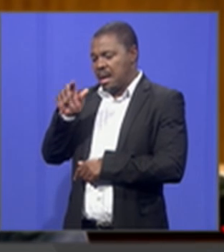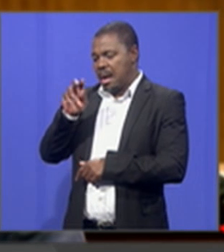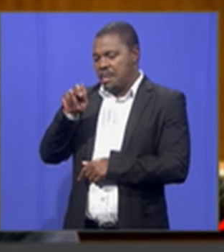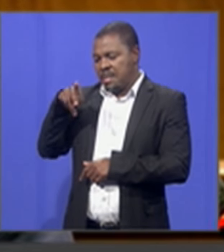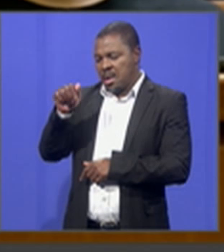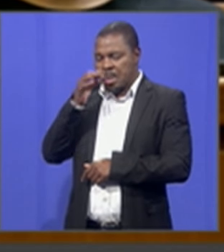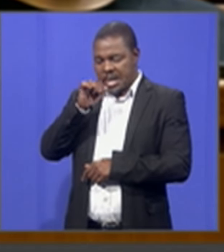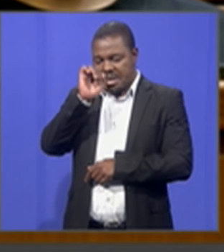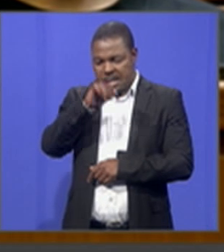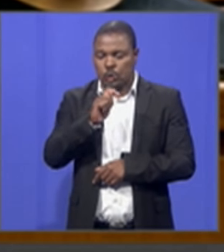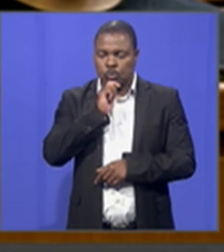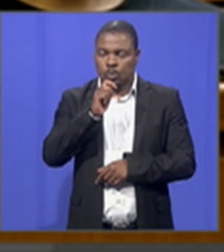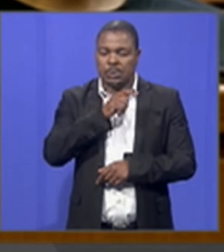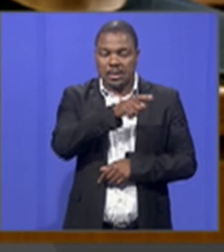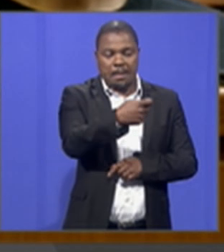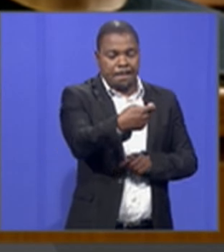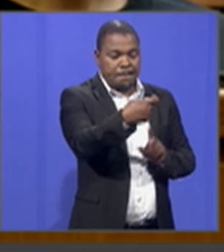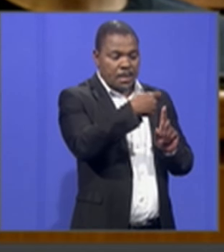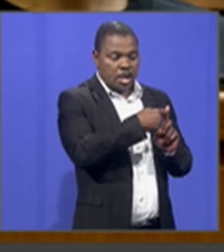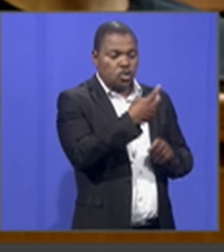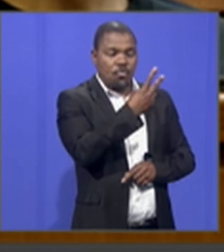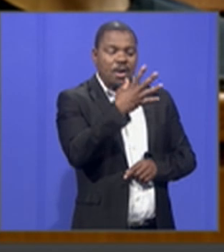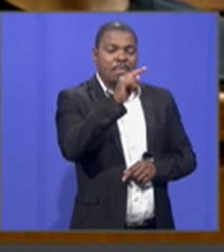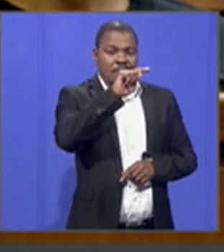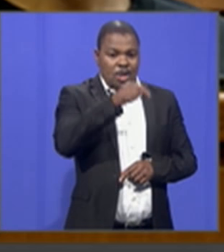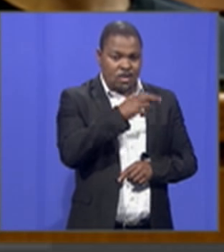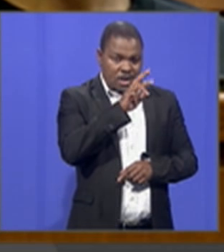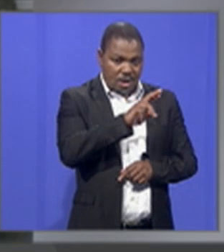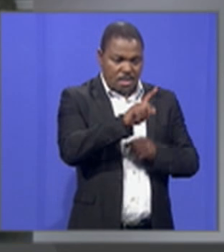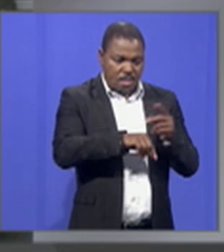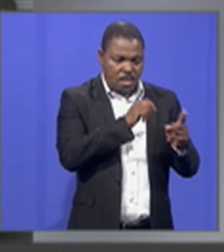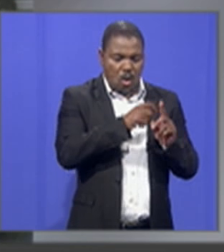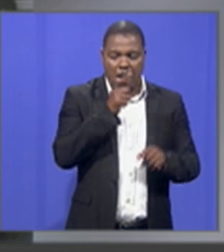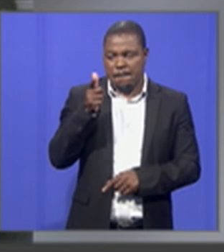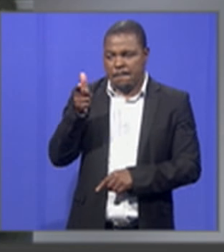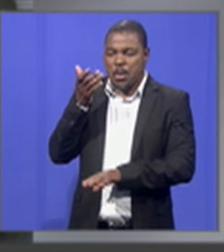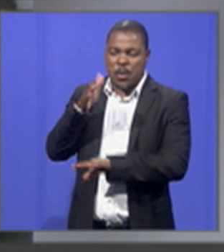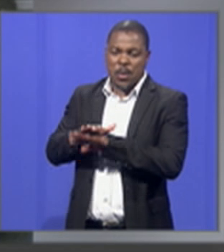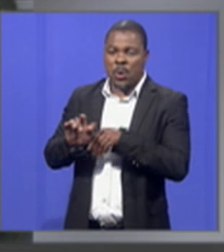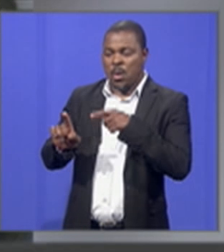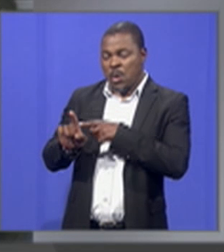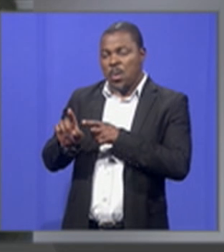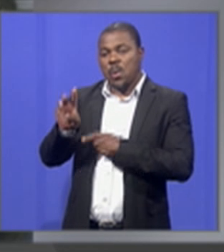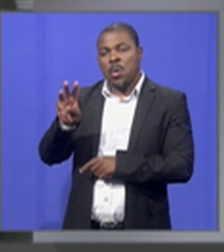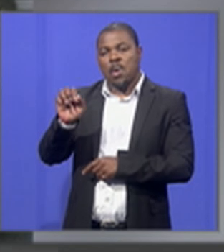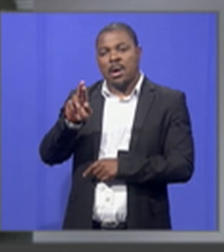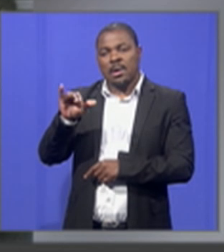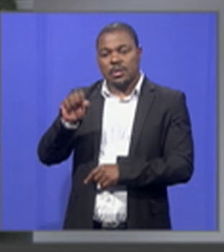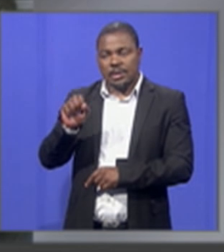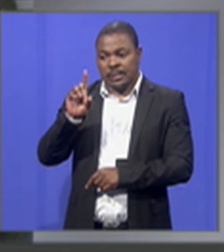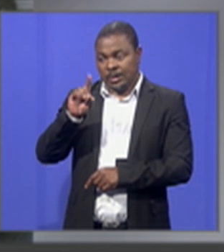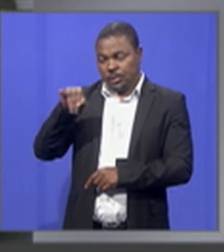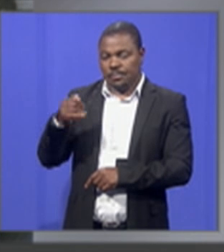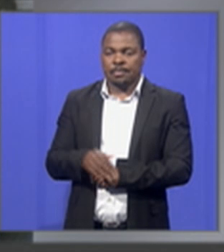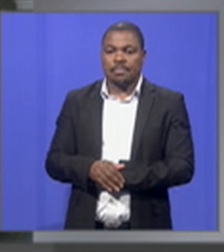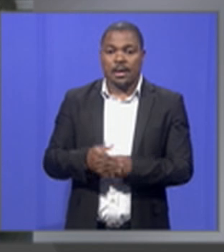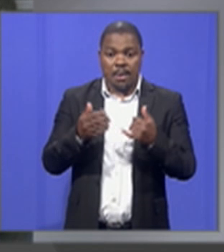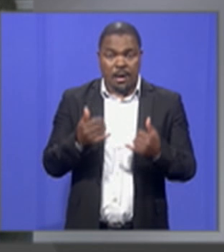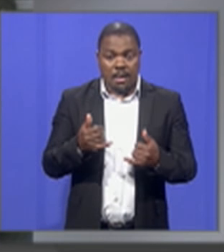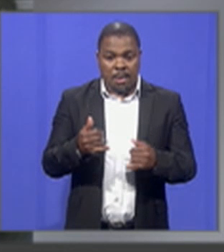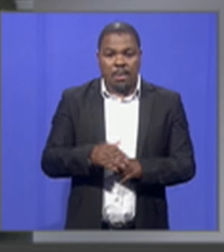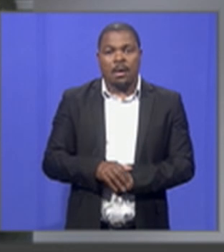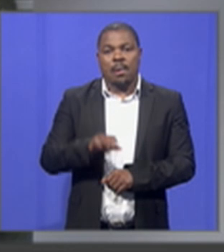gore o lefile dikete tše 25 tša diranta go bolaya DJ Waras. Di sa le bjalo maphodisa a ntšhitše seswantšho sa